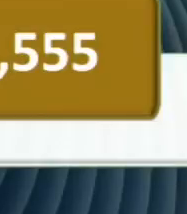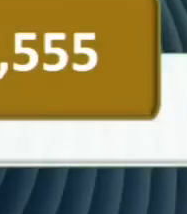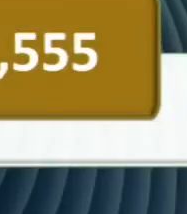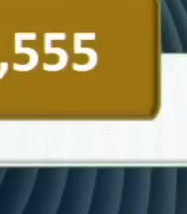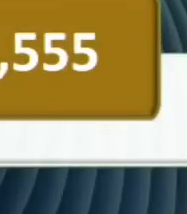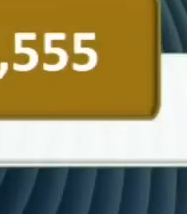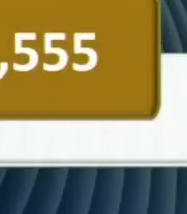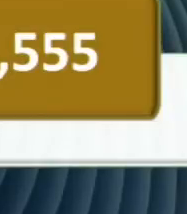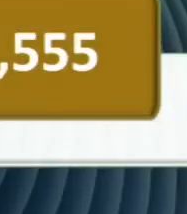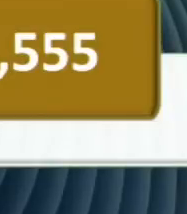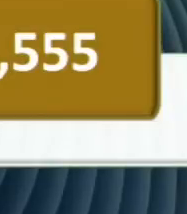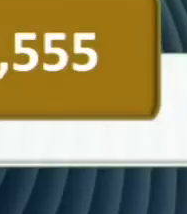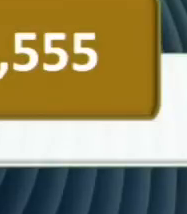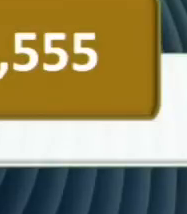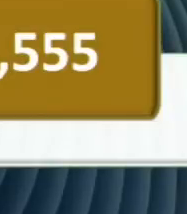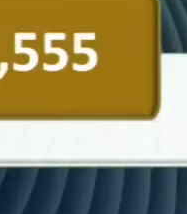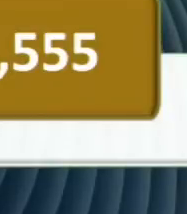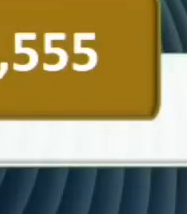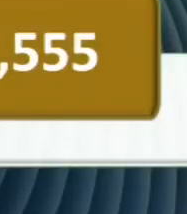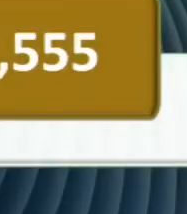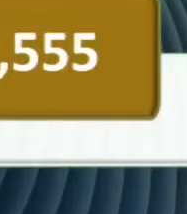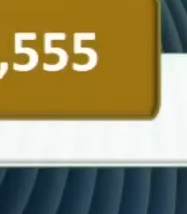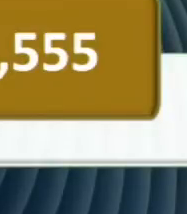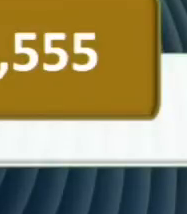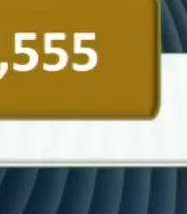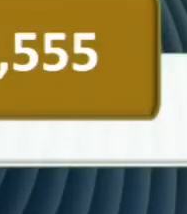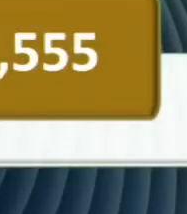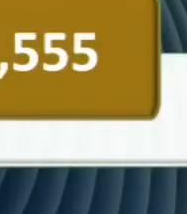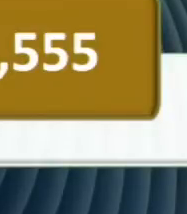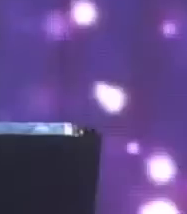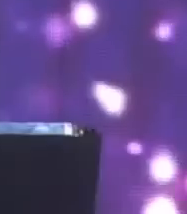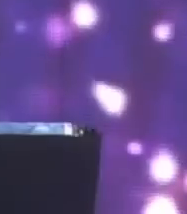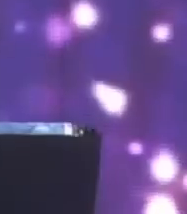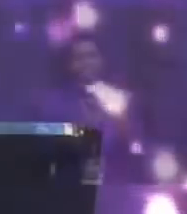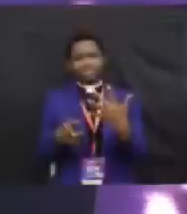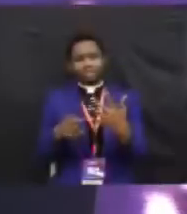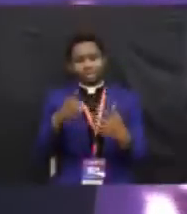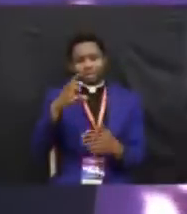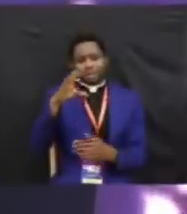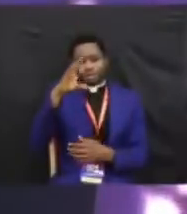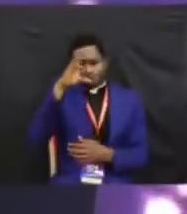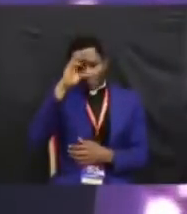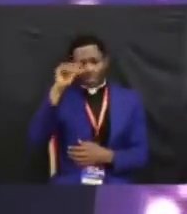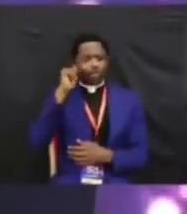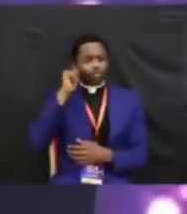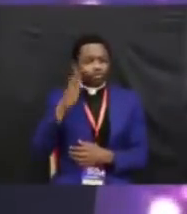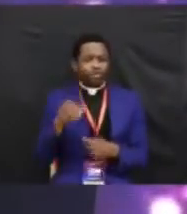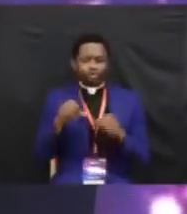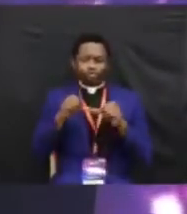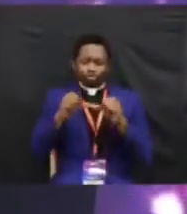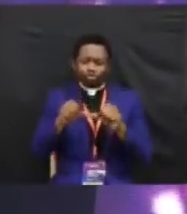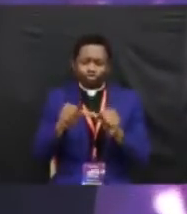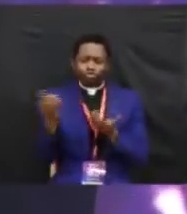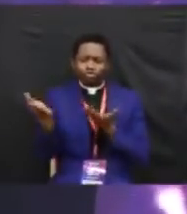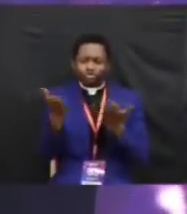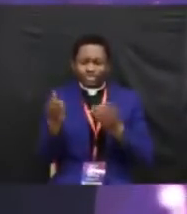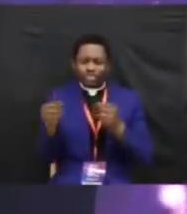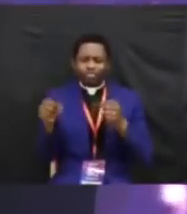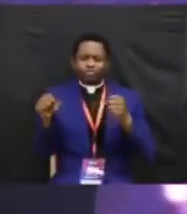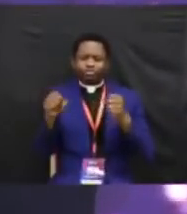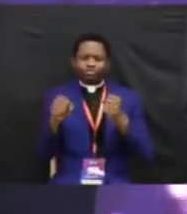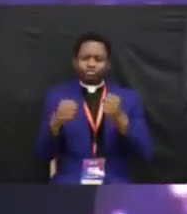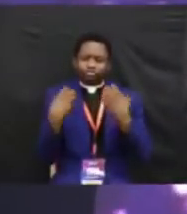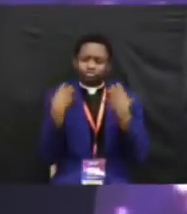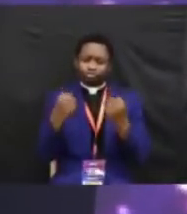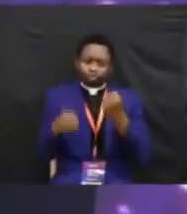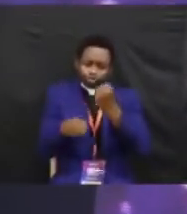Daknesses. Ladies and gentlemen, these gallant men and women continue to serve as a solid support to